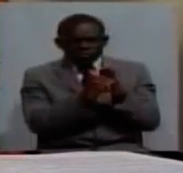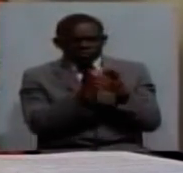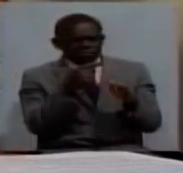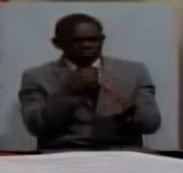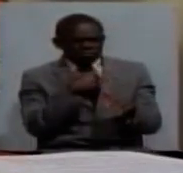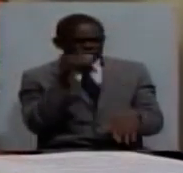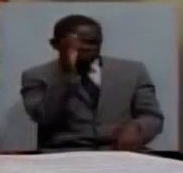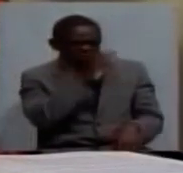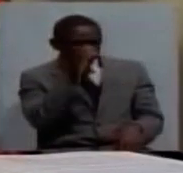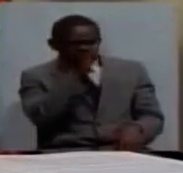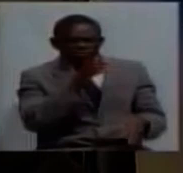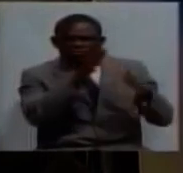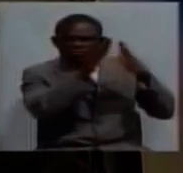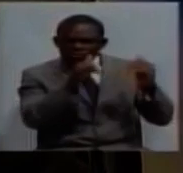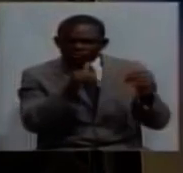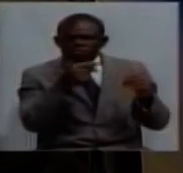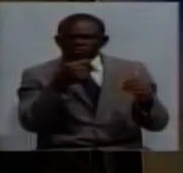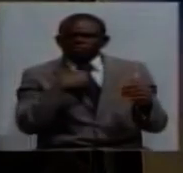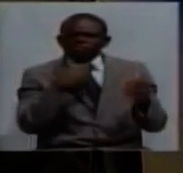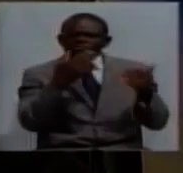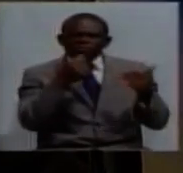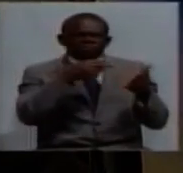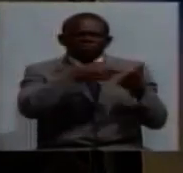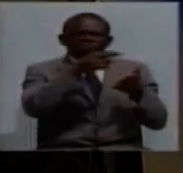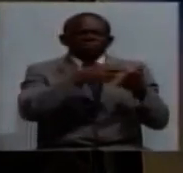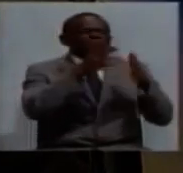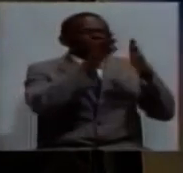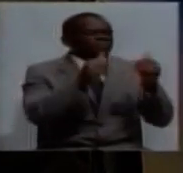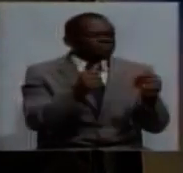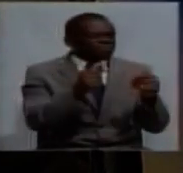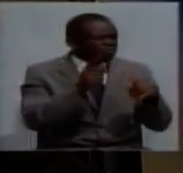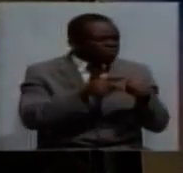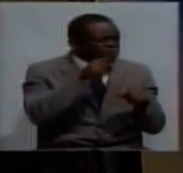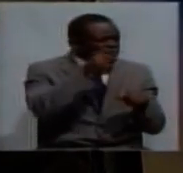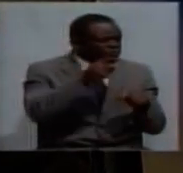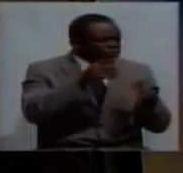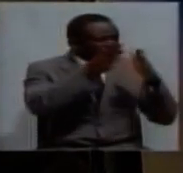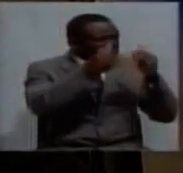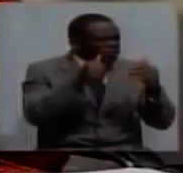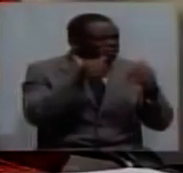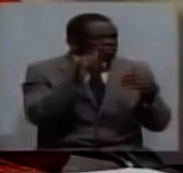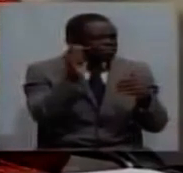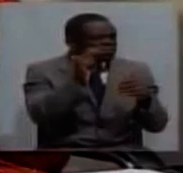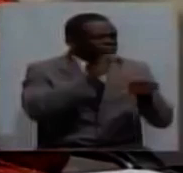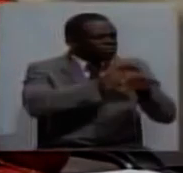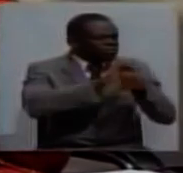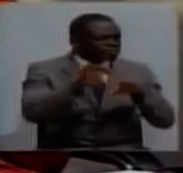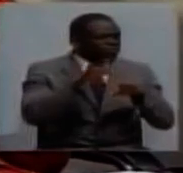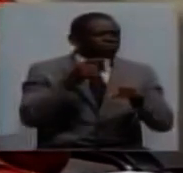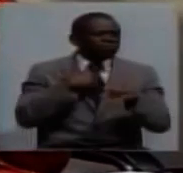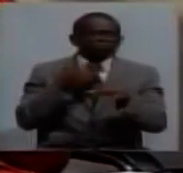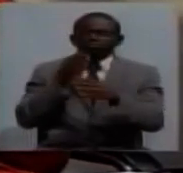and I say, Boma Yanganebo. How does a person move into a house without the basics? So that's